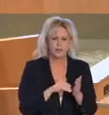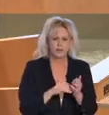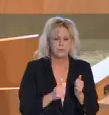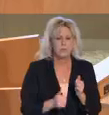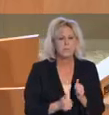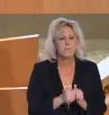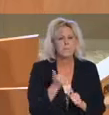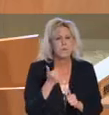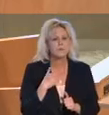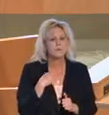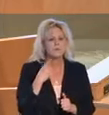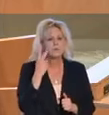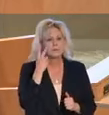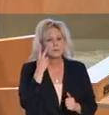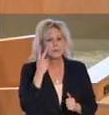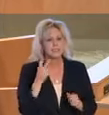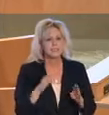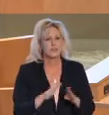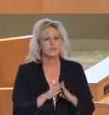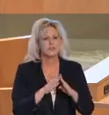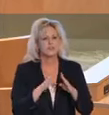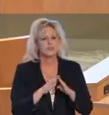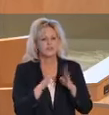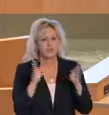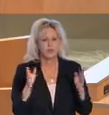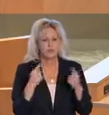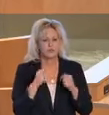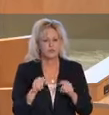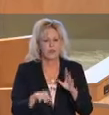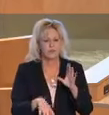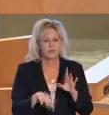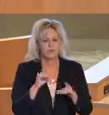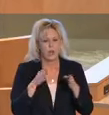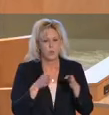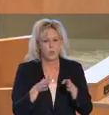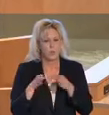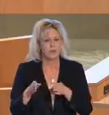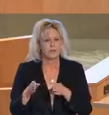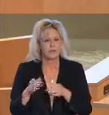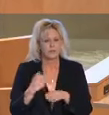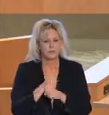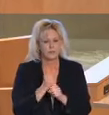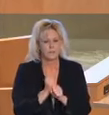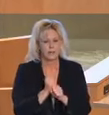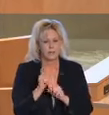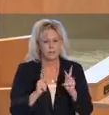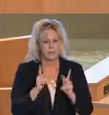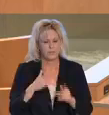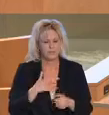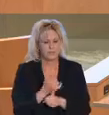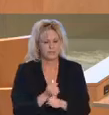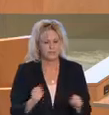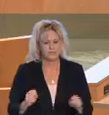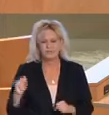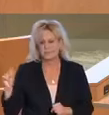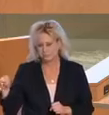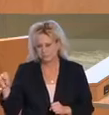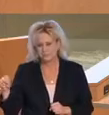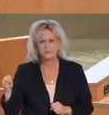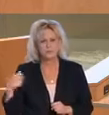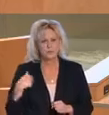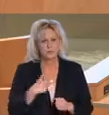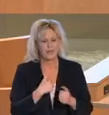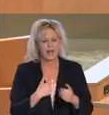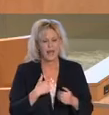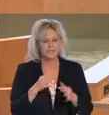most ones I see are in general trying to find ways to make the public feel safe. Yeah, absolutely. Because we've had the